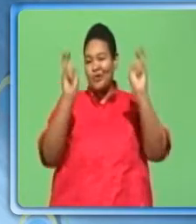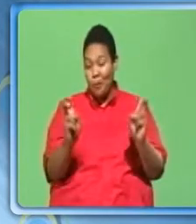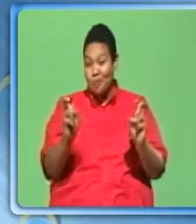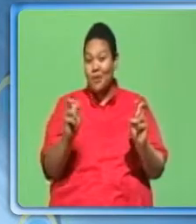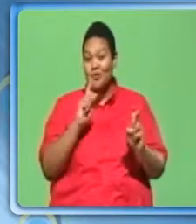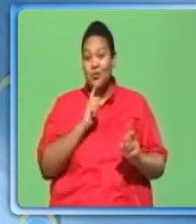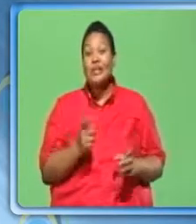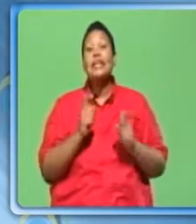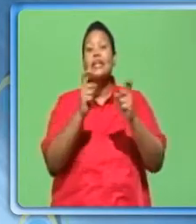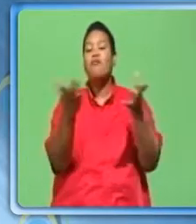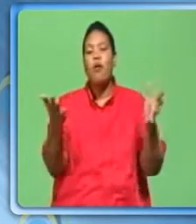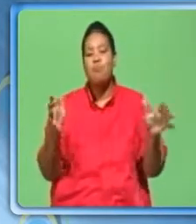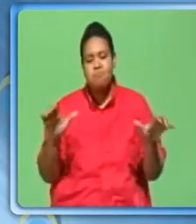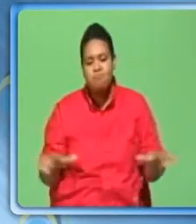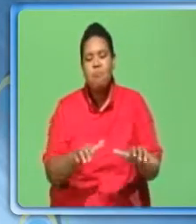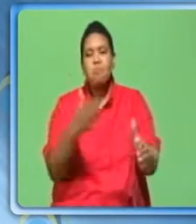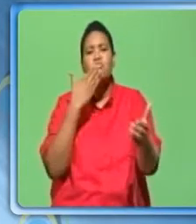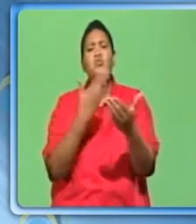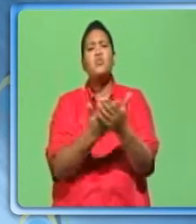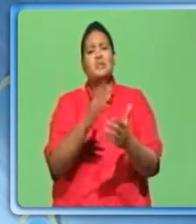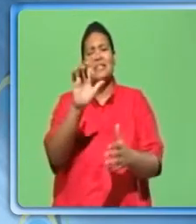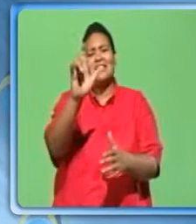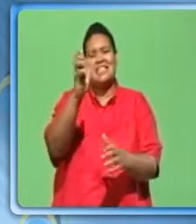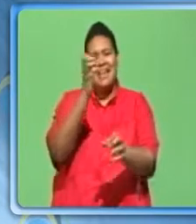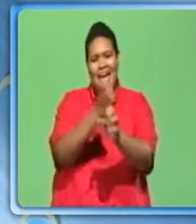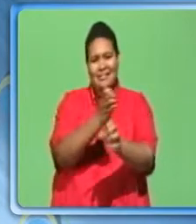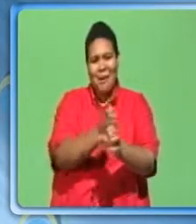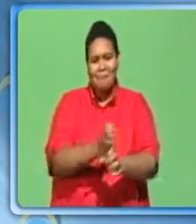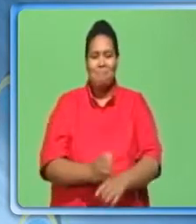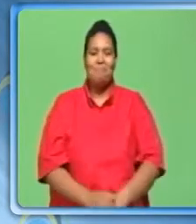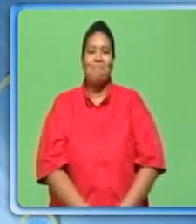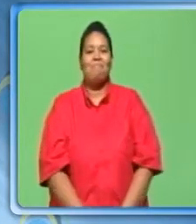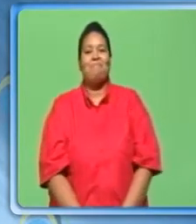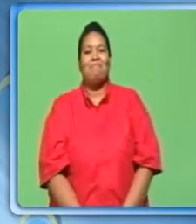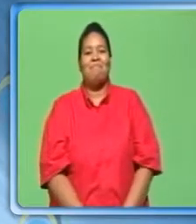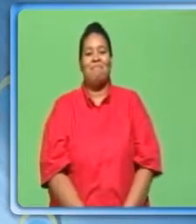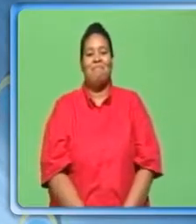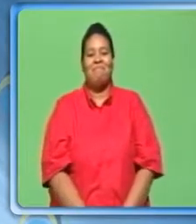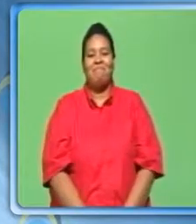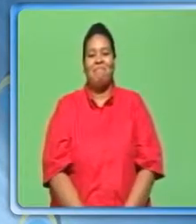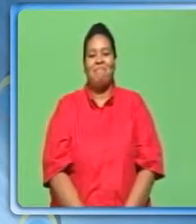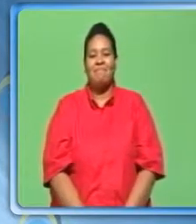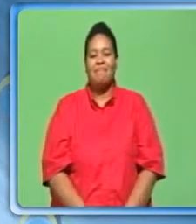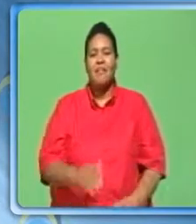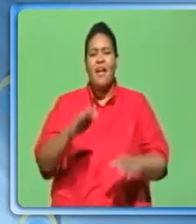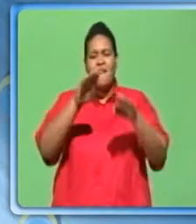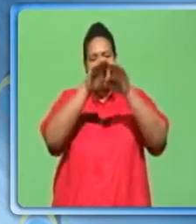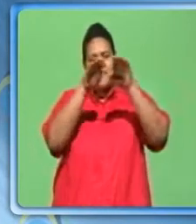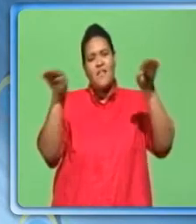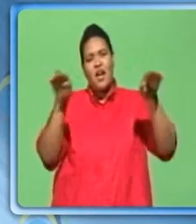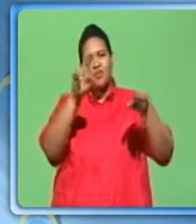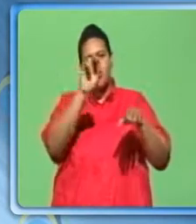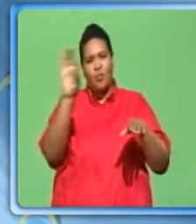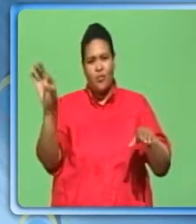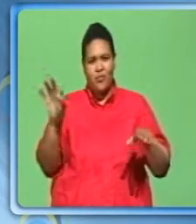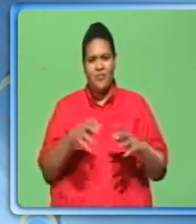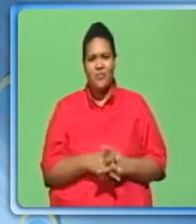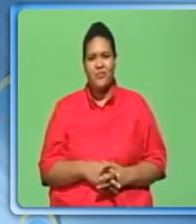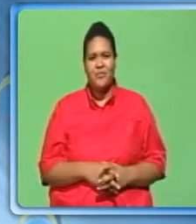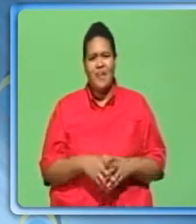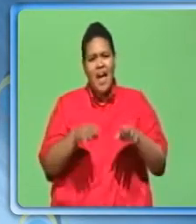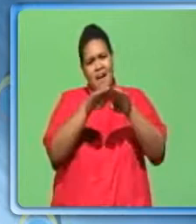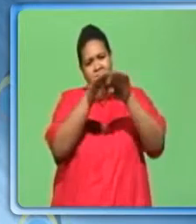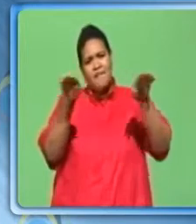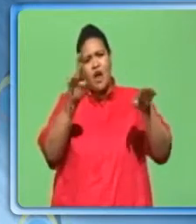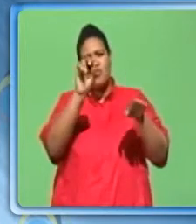topics, resulting in improved performance in CSEC examinations. Flat roof. A flat